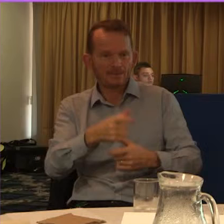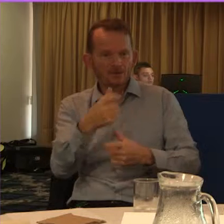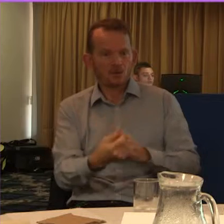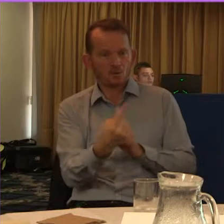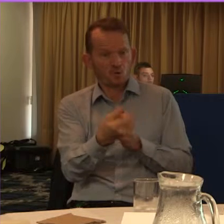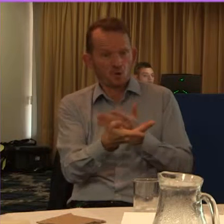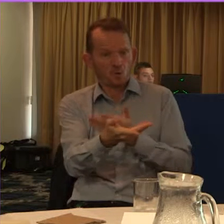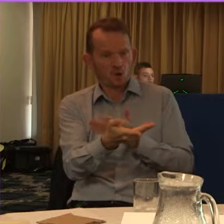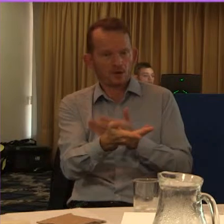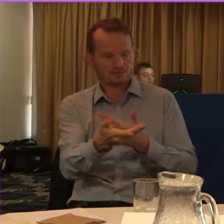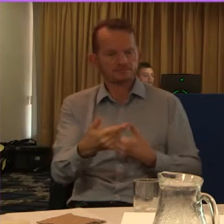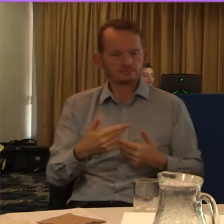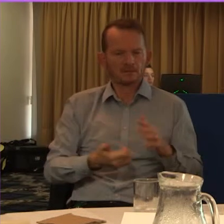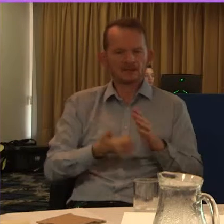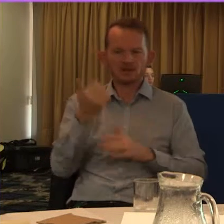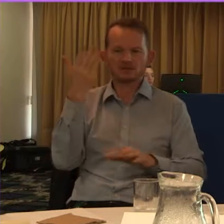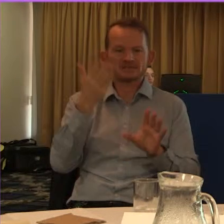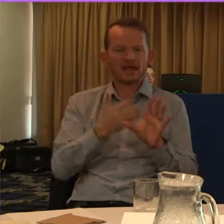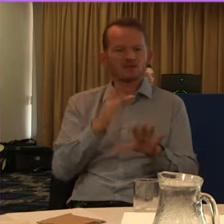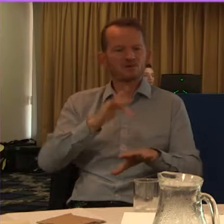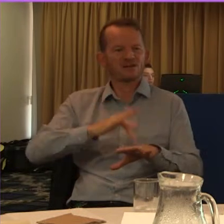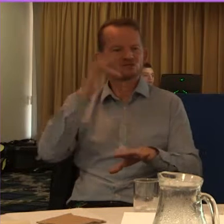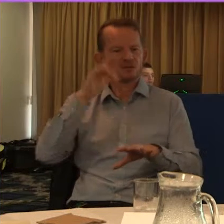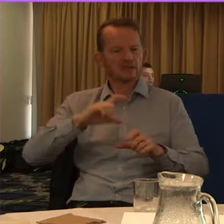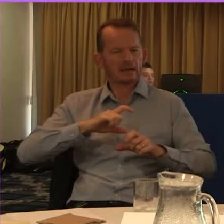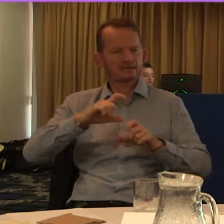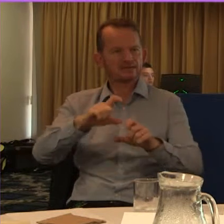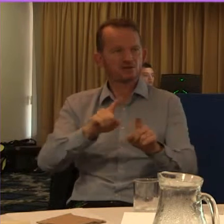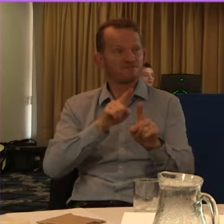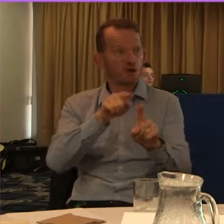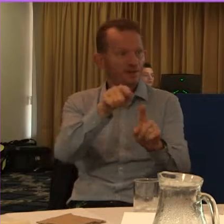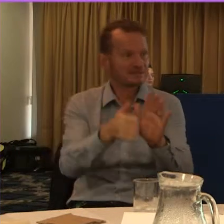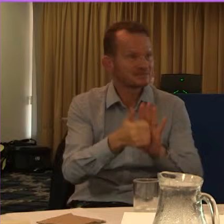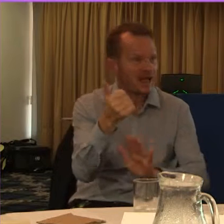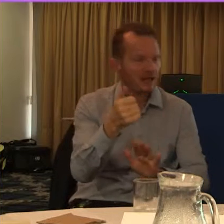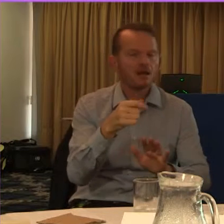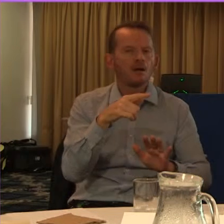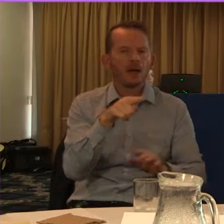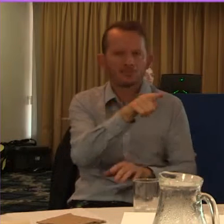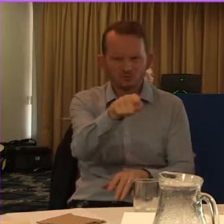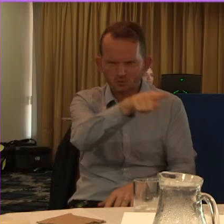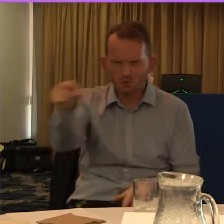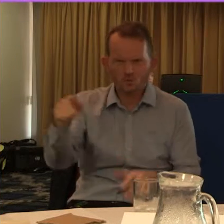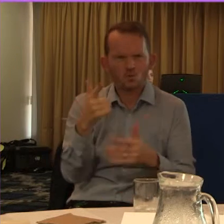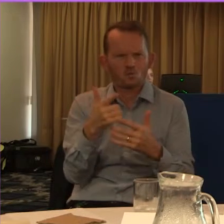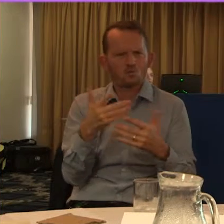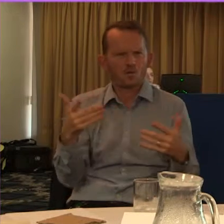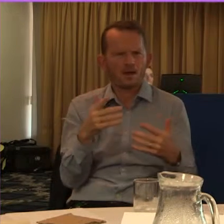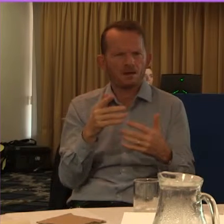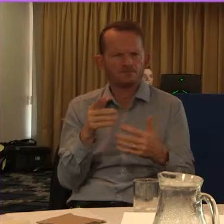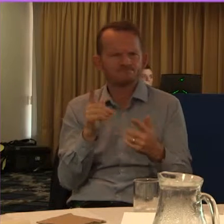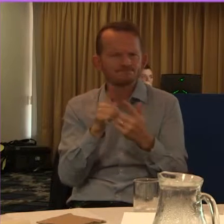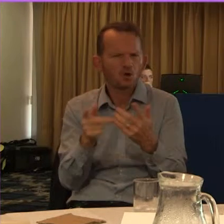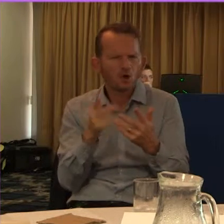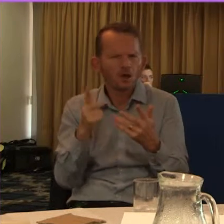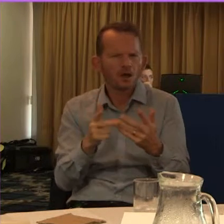whom we work. Our skills as psychological professionals are consistent with this style, but I'm sure many of you have come